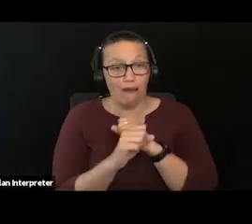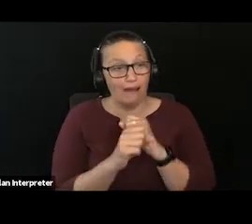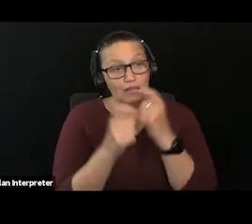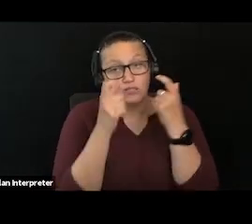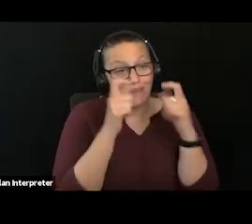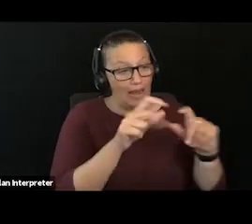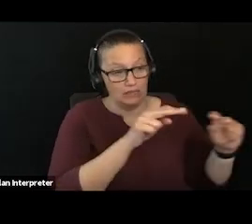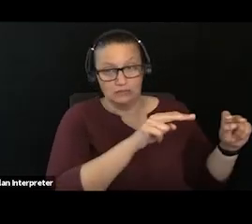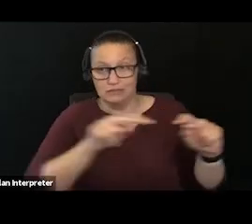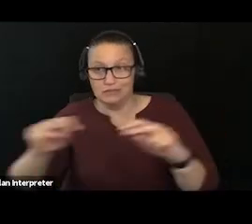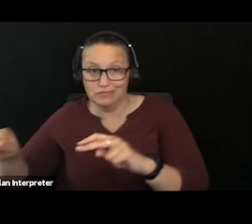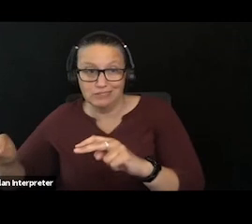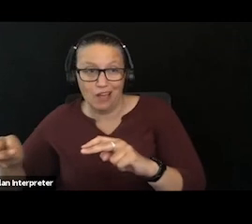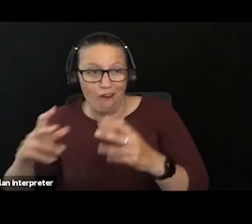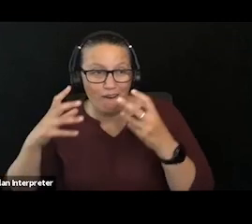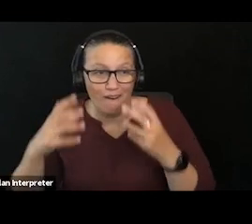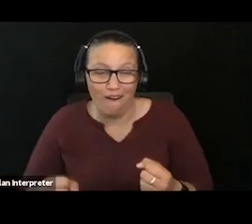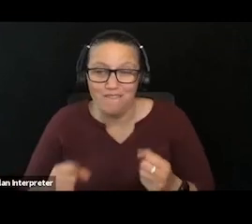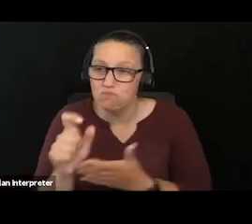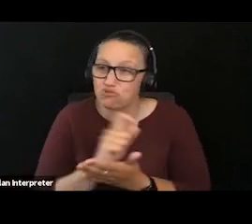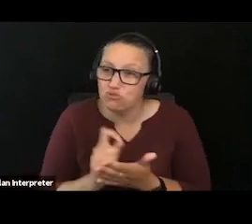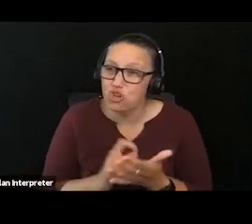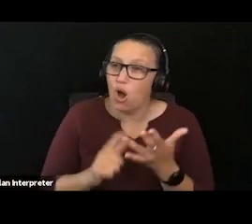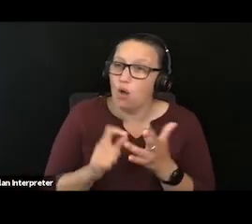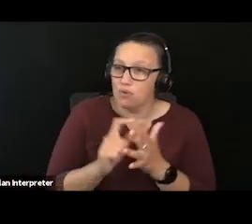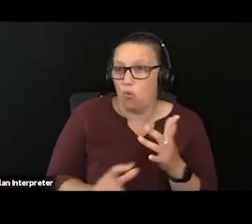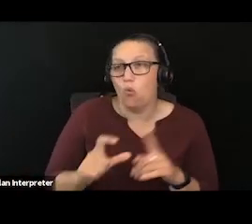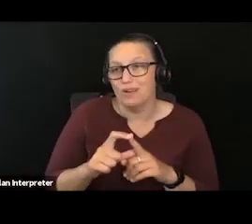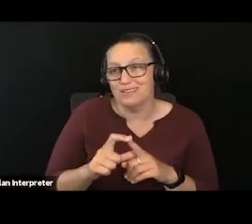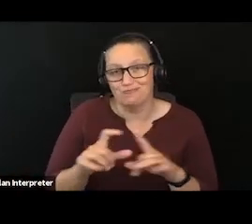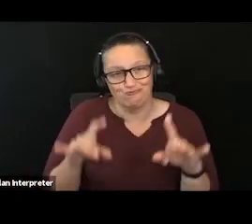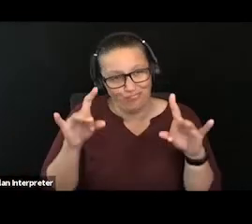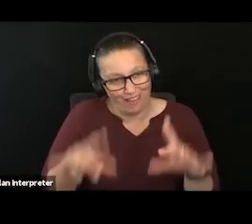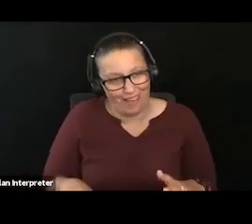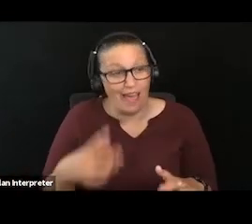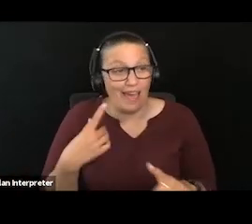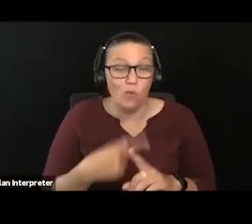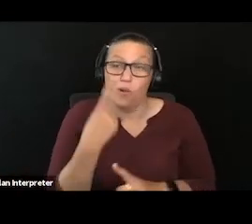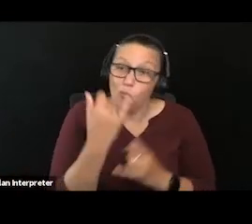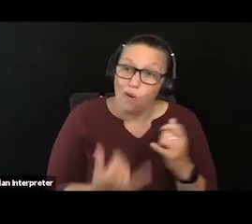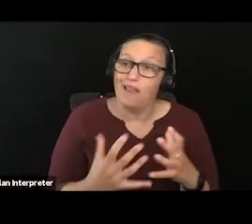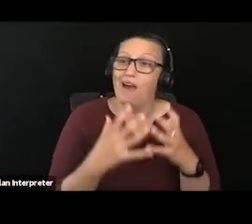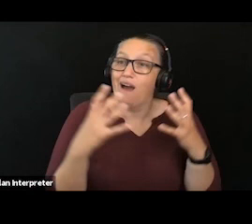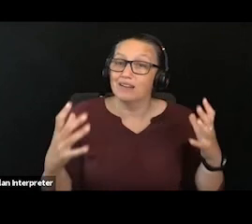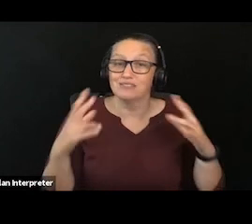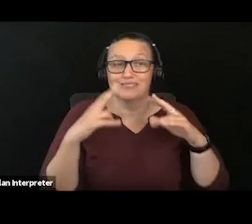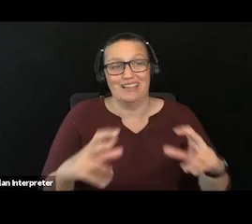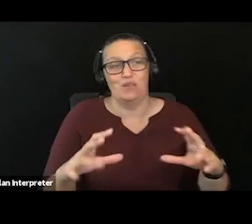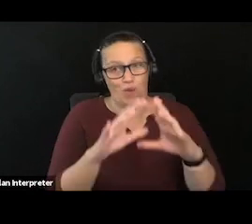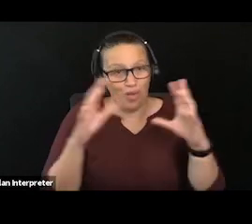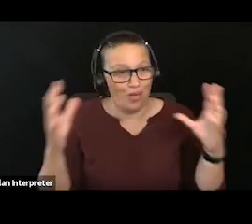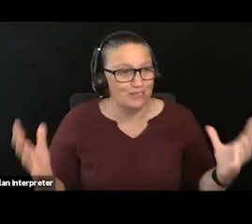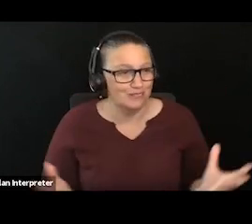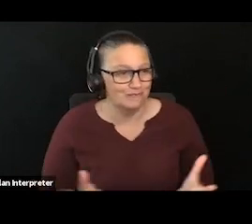at the moment, and one of the largest studies worldwide. So we have uniquely linked opioid exposure to